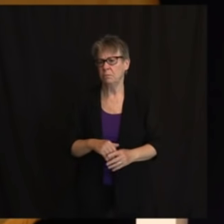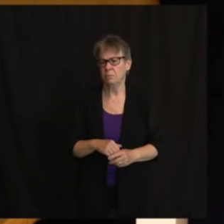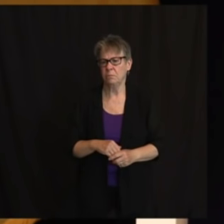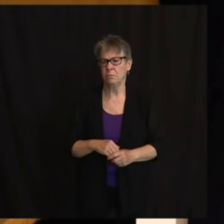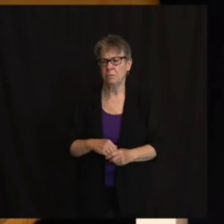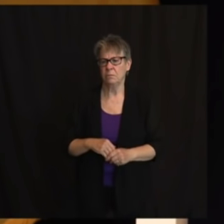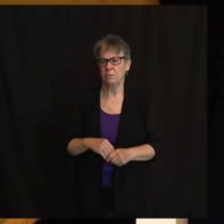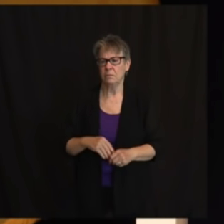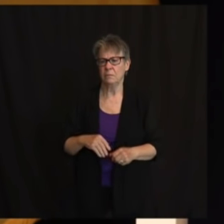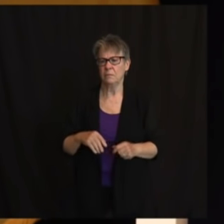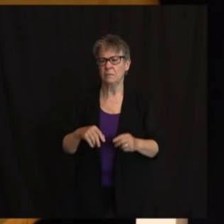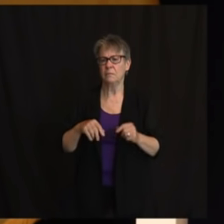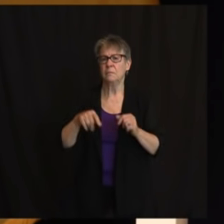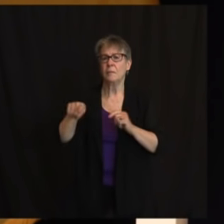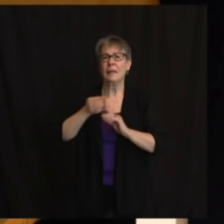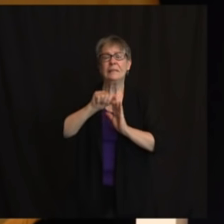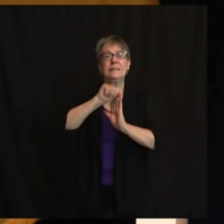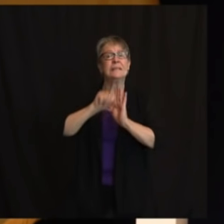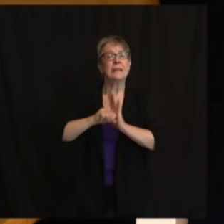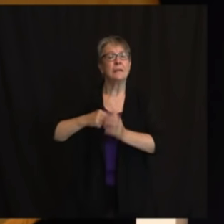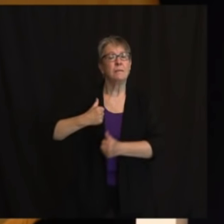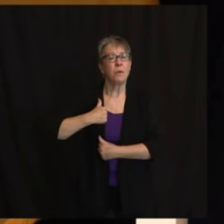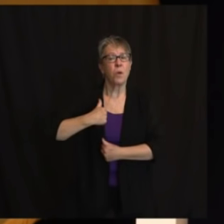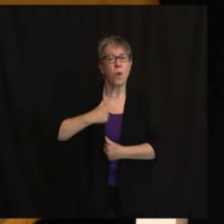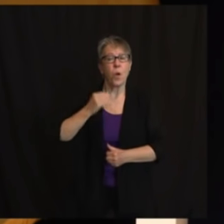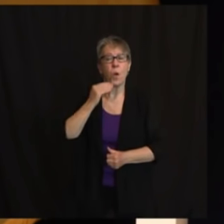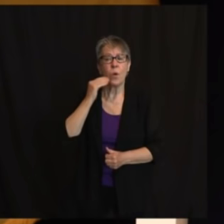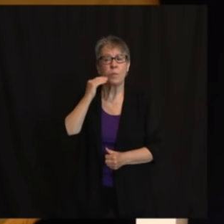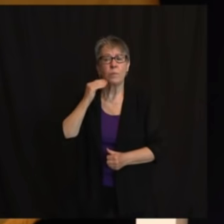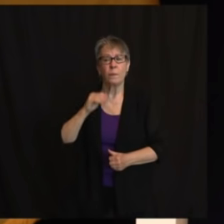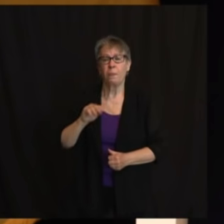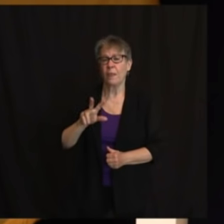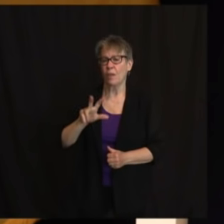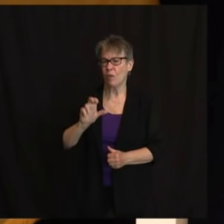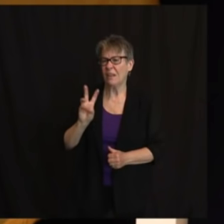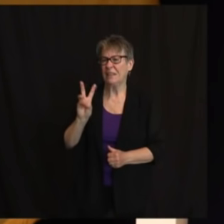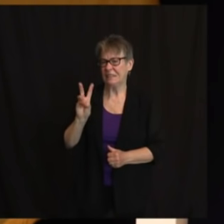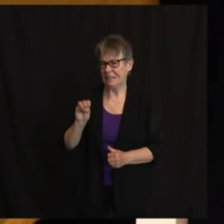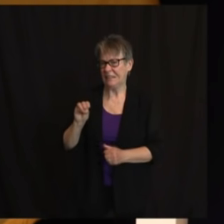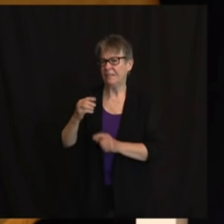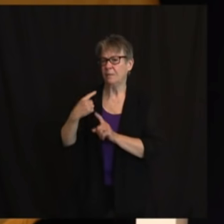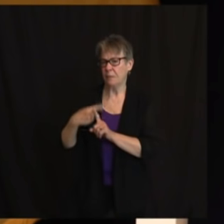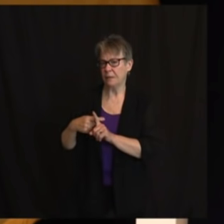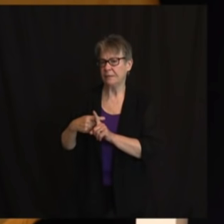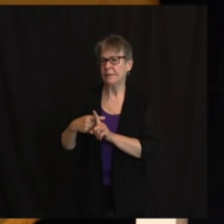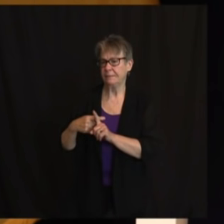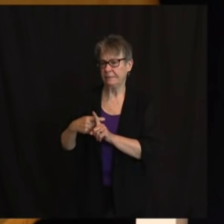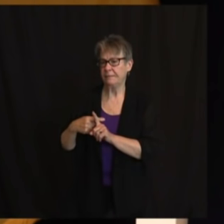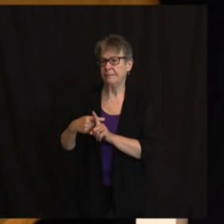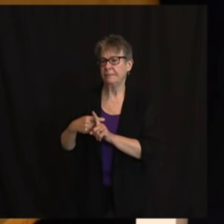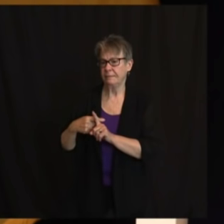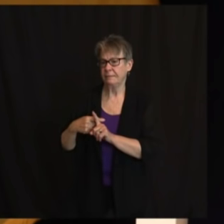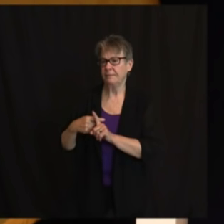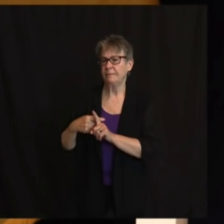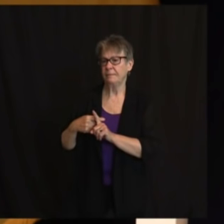been 360 residents testing positive for COVID-19, and a total